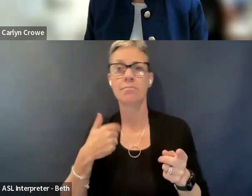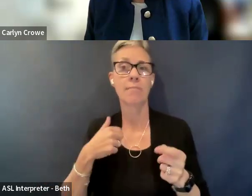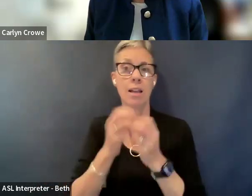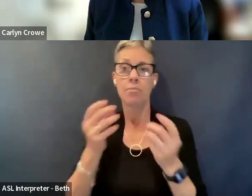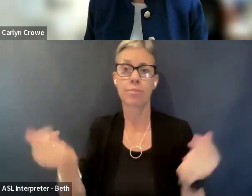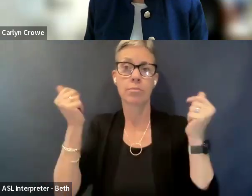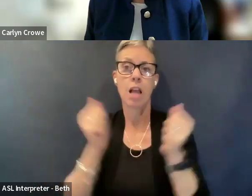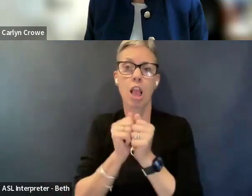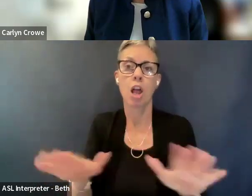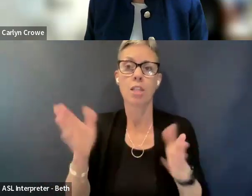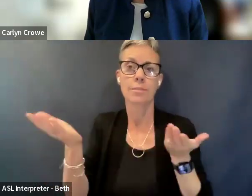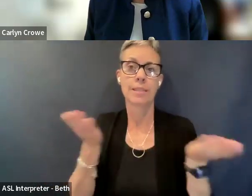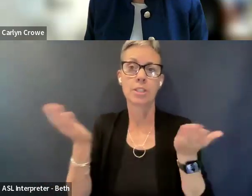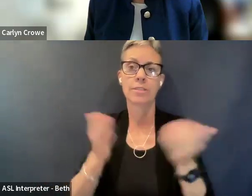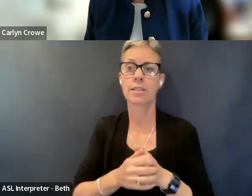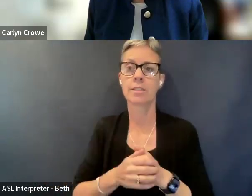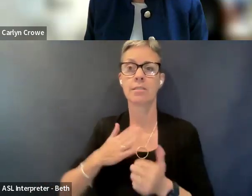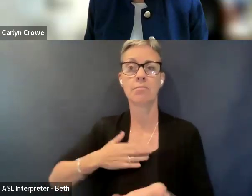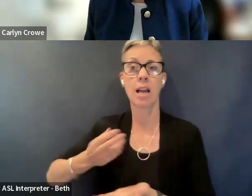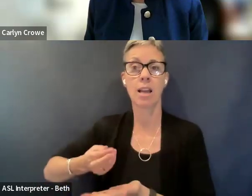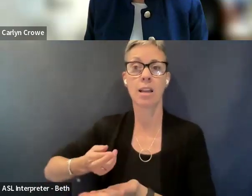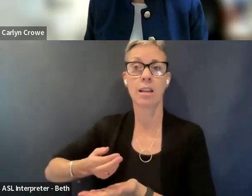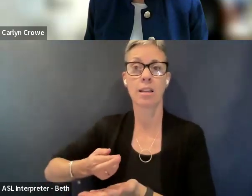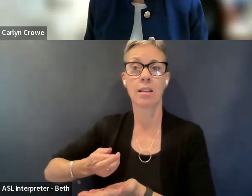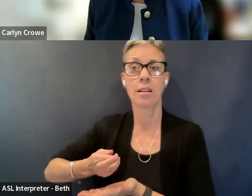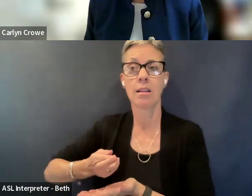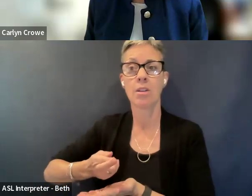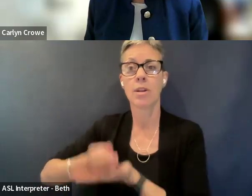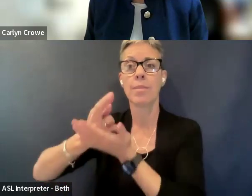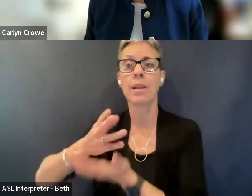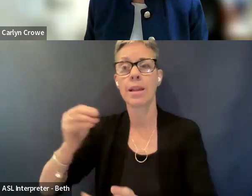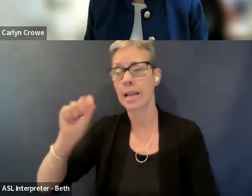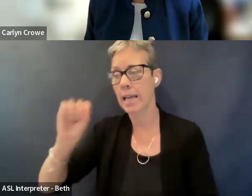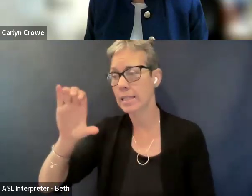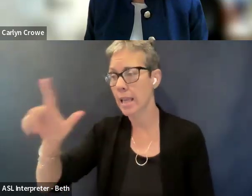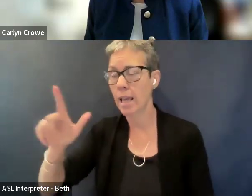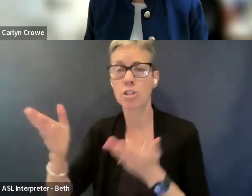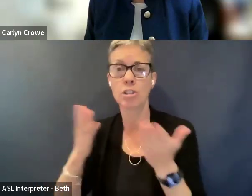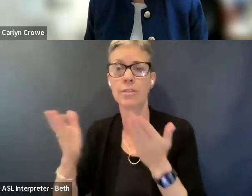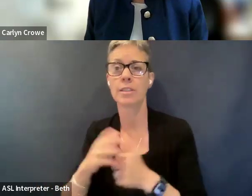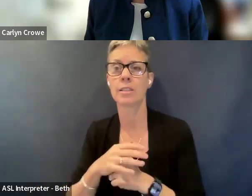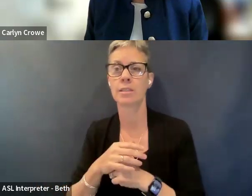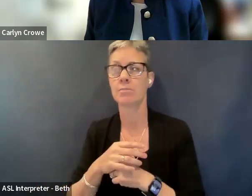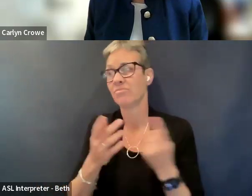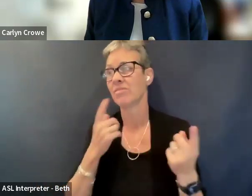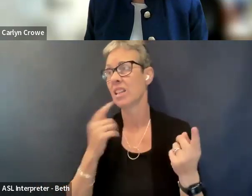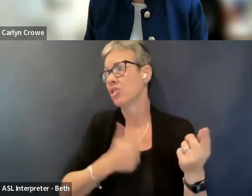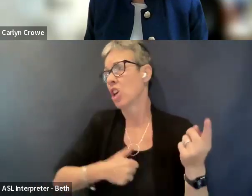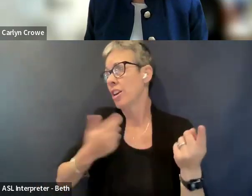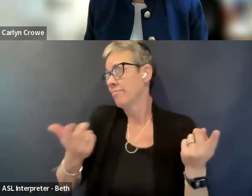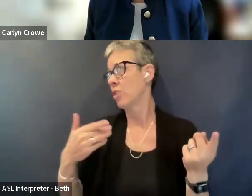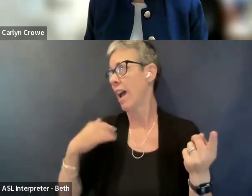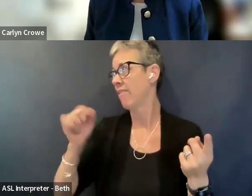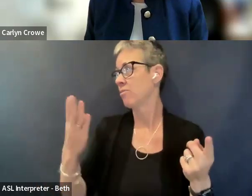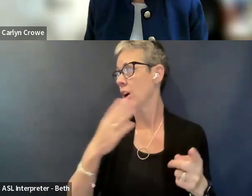services, my habilitation and my SCL services, and it's just like, well, you got this job now, so we're